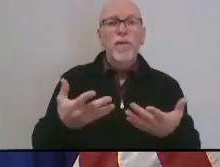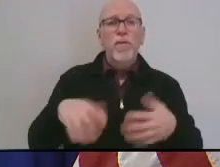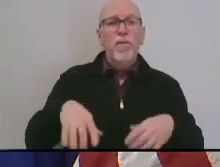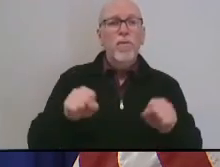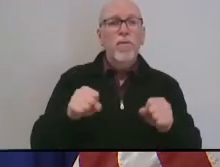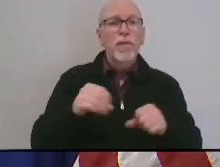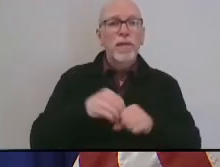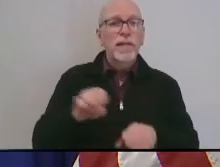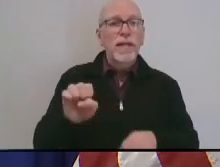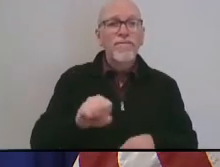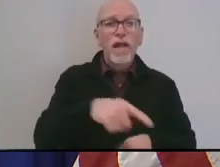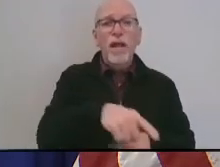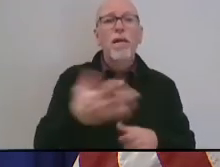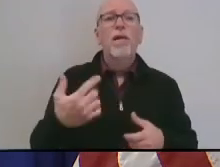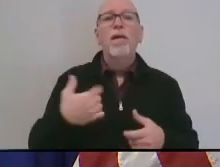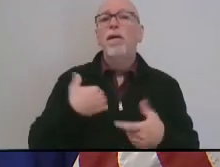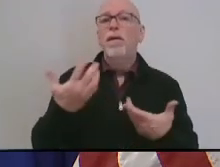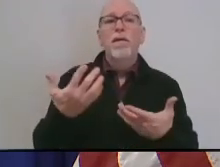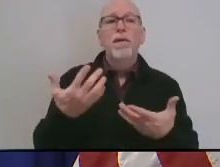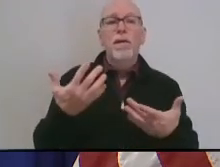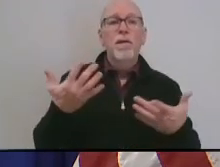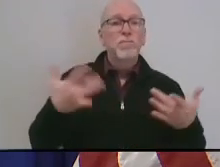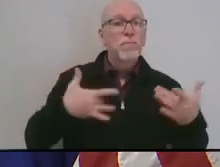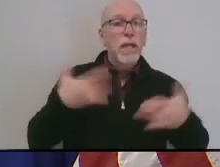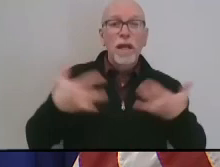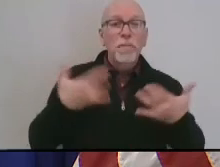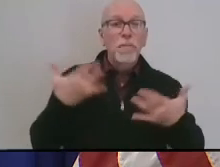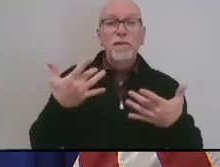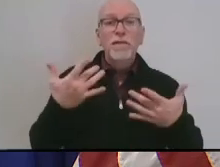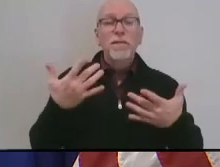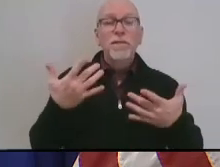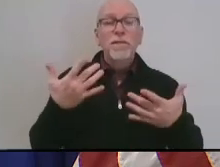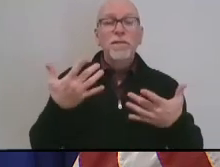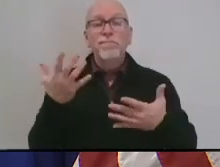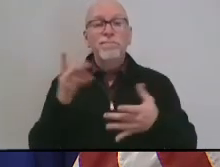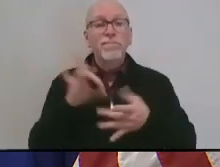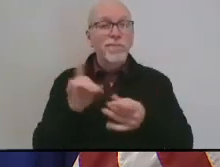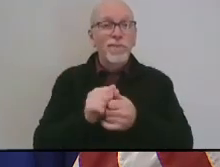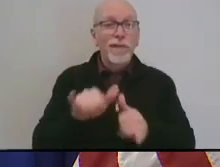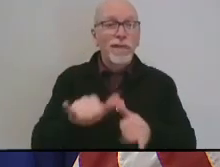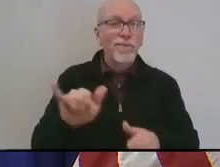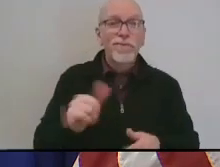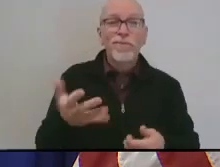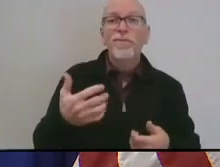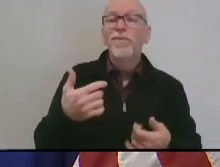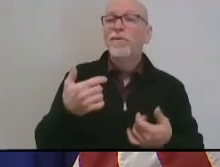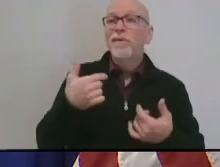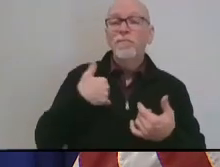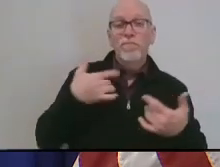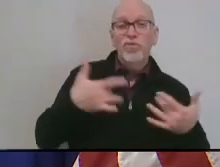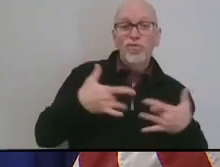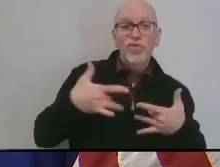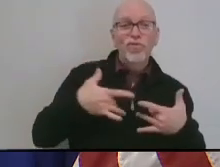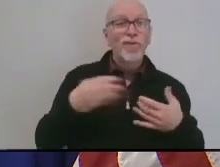I share the excitement as well that goes along with that. I share concerns about